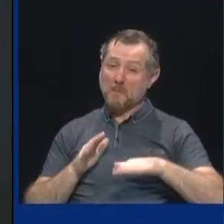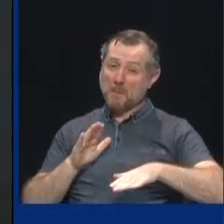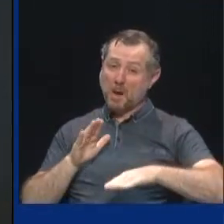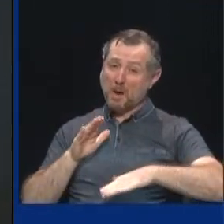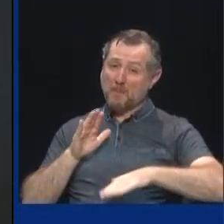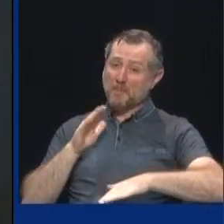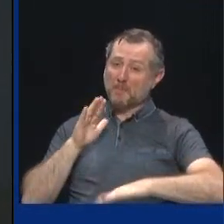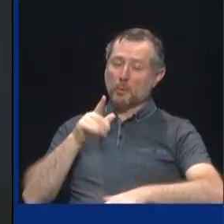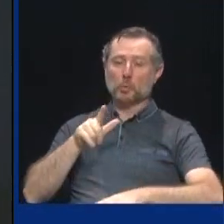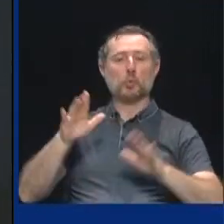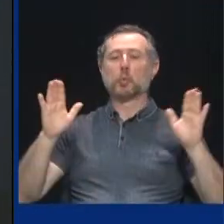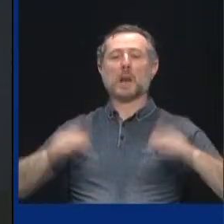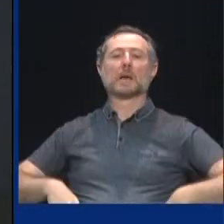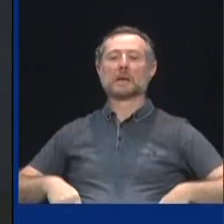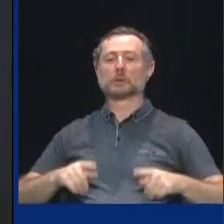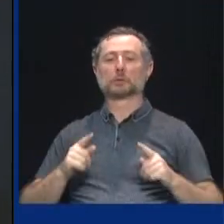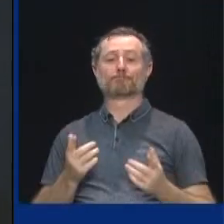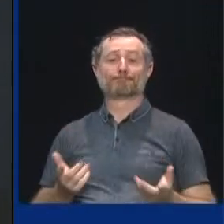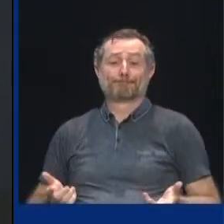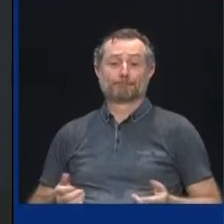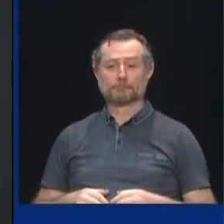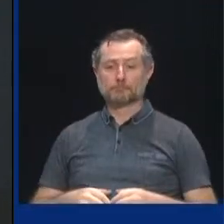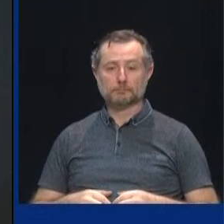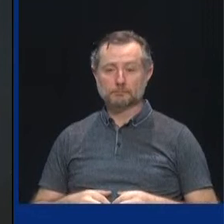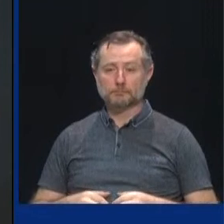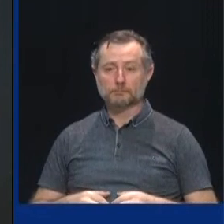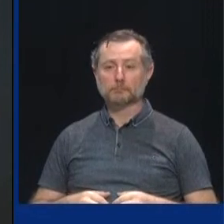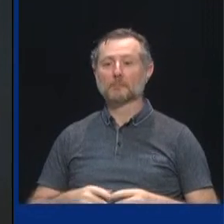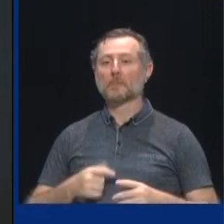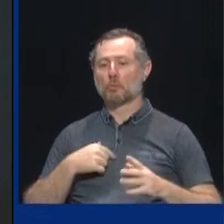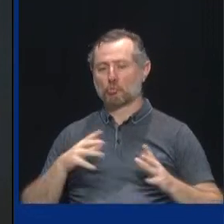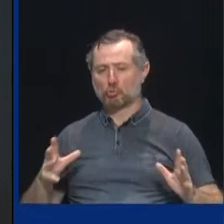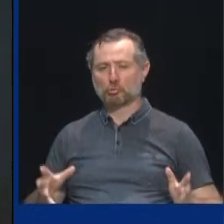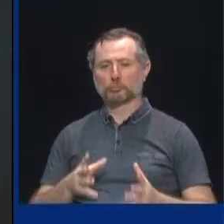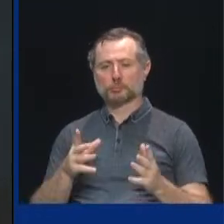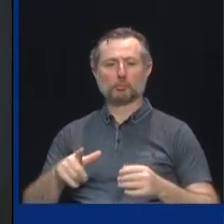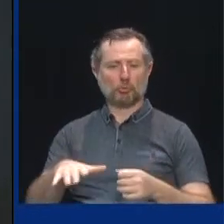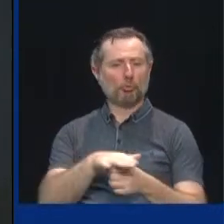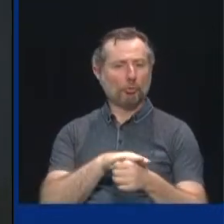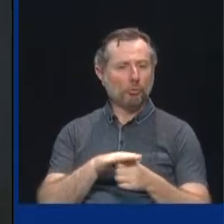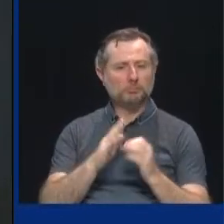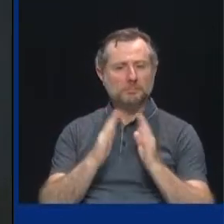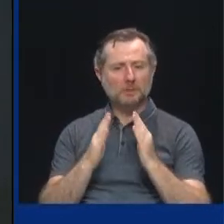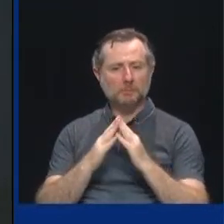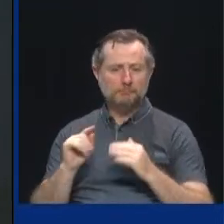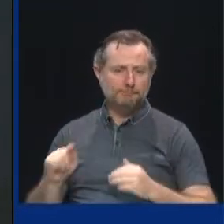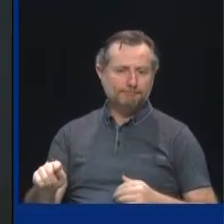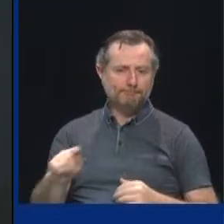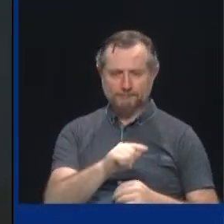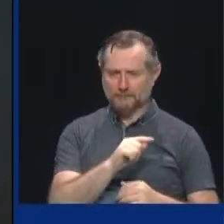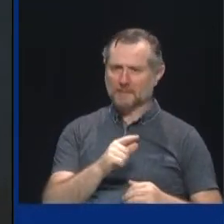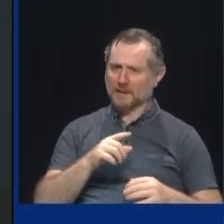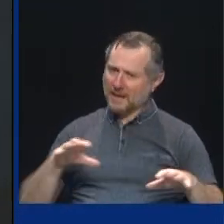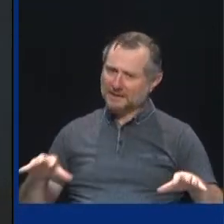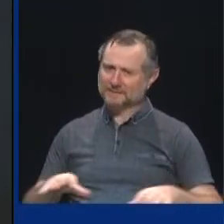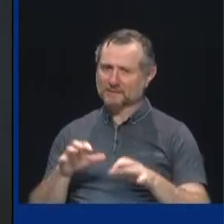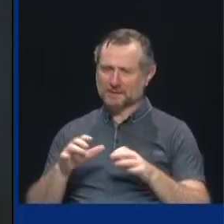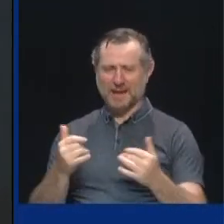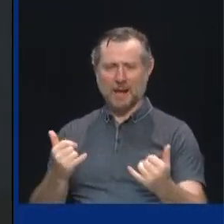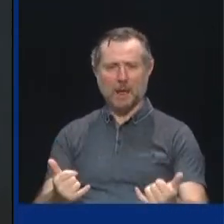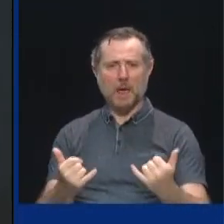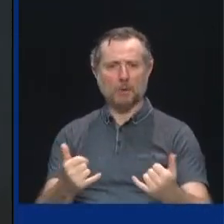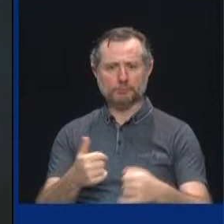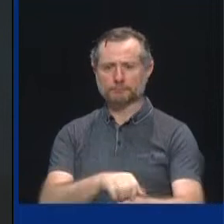late. I would urge the localities to act now. But